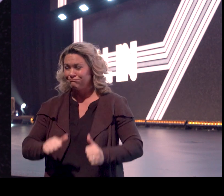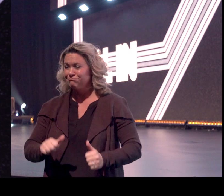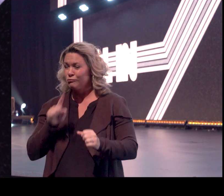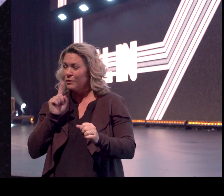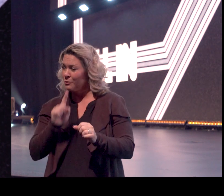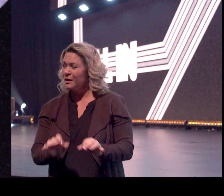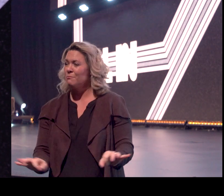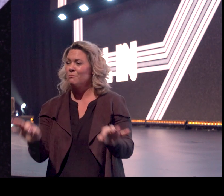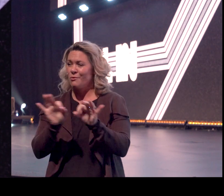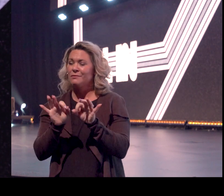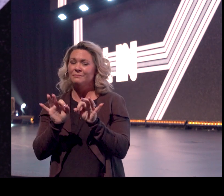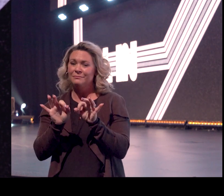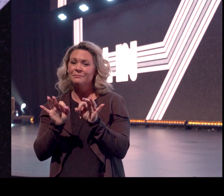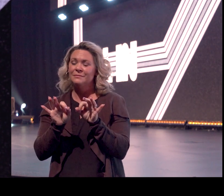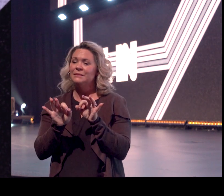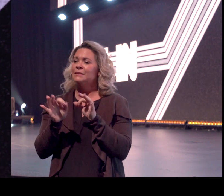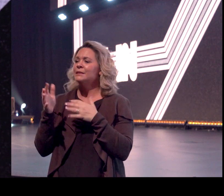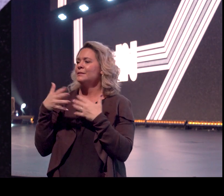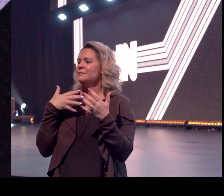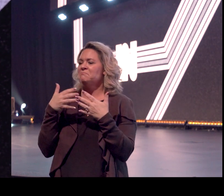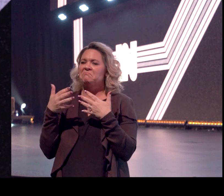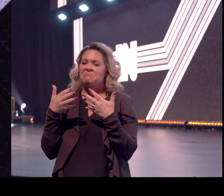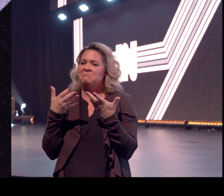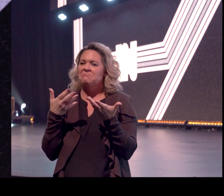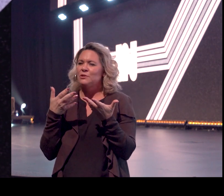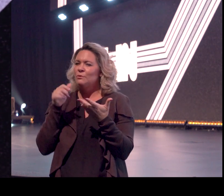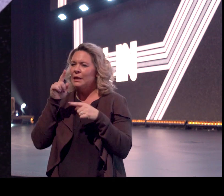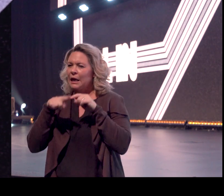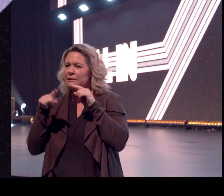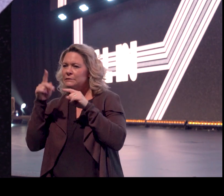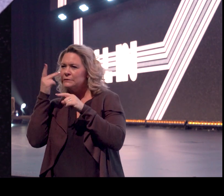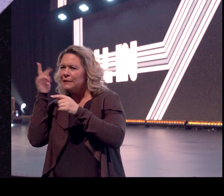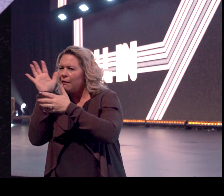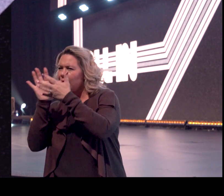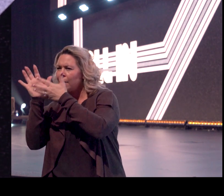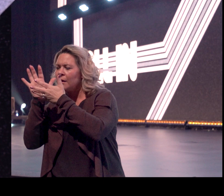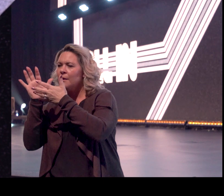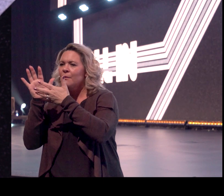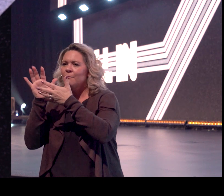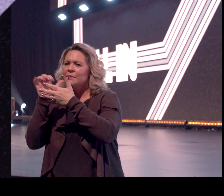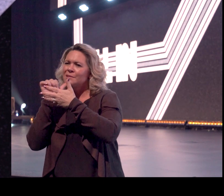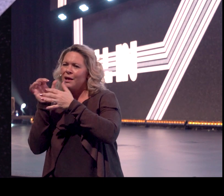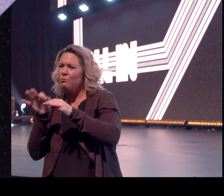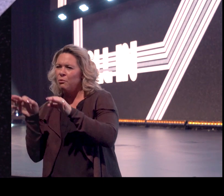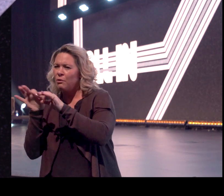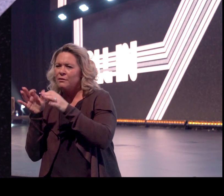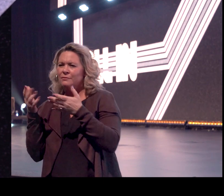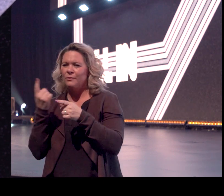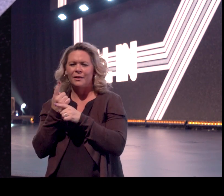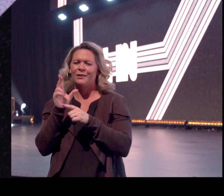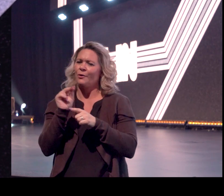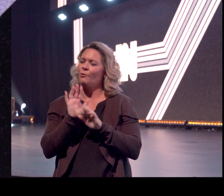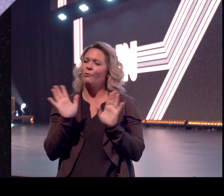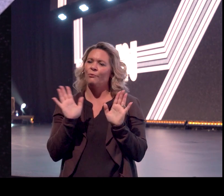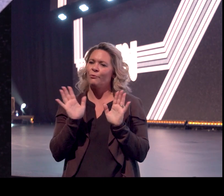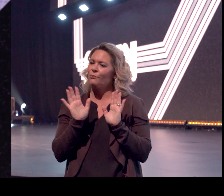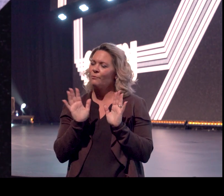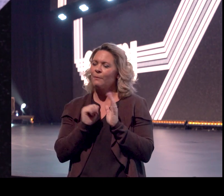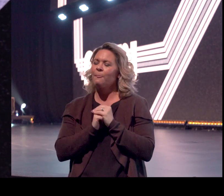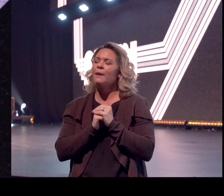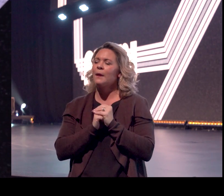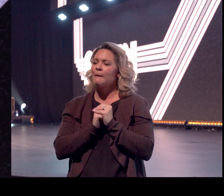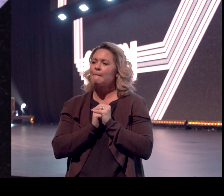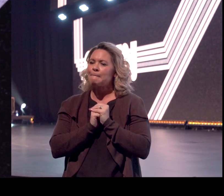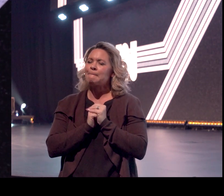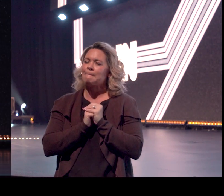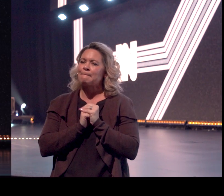You're indispensable. And listen, just because something is invisible doesn't mean it's not essential. Some of you are like, well,